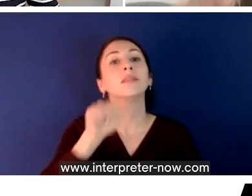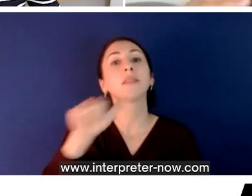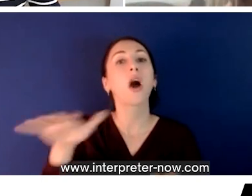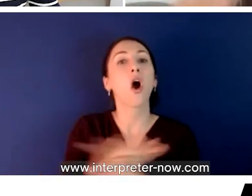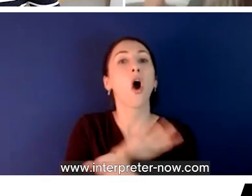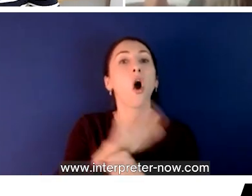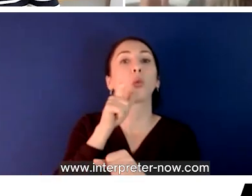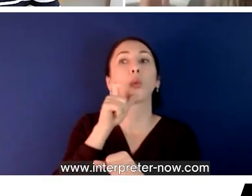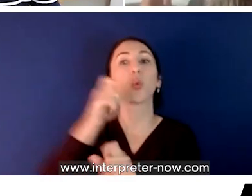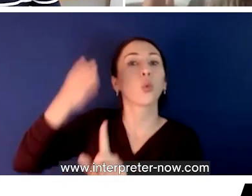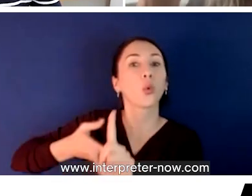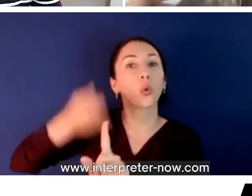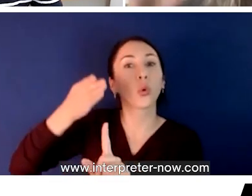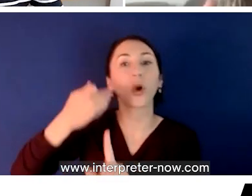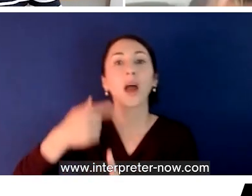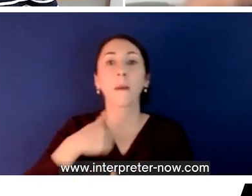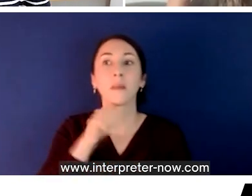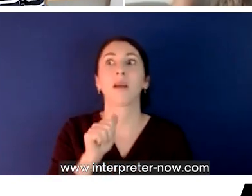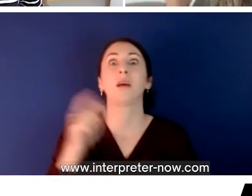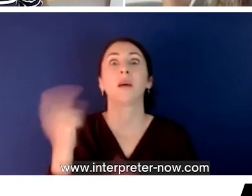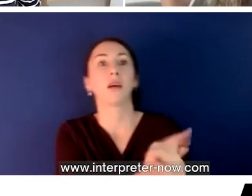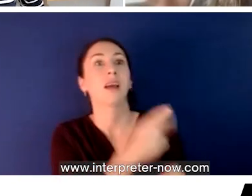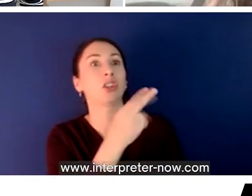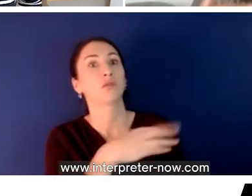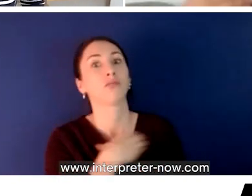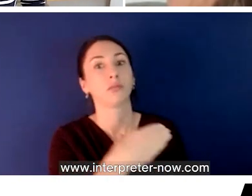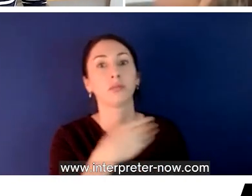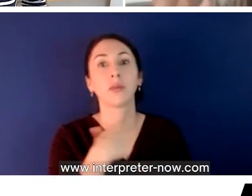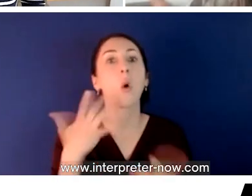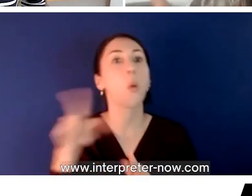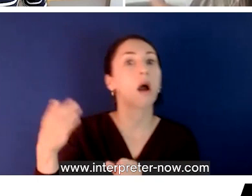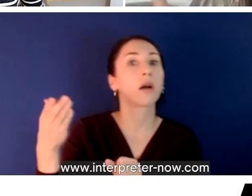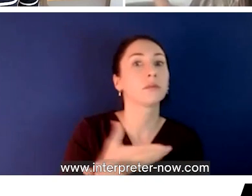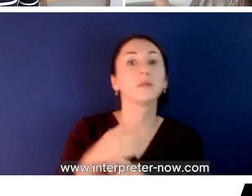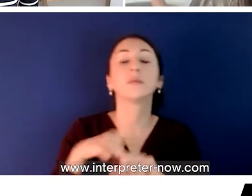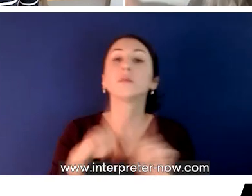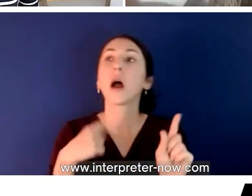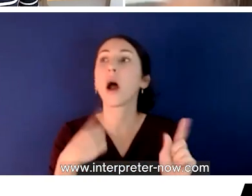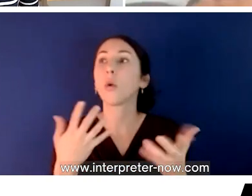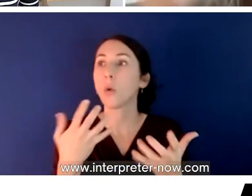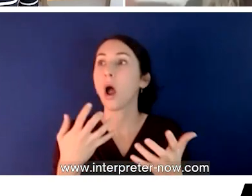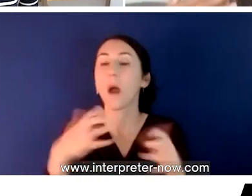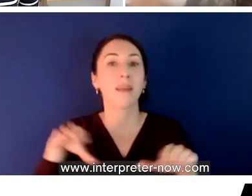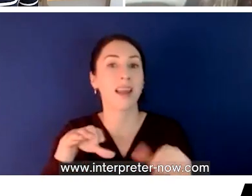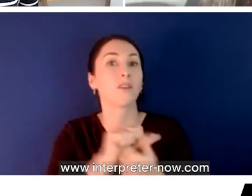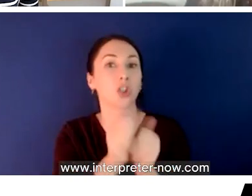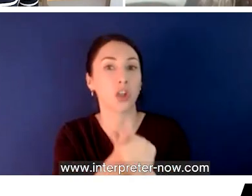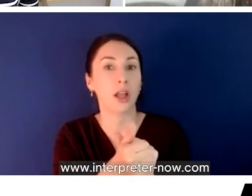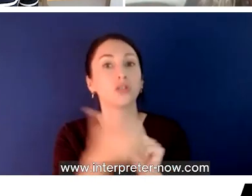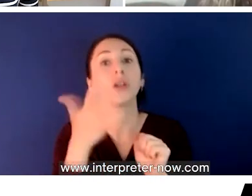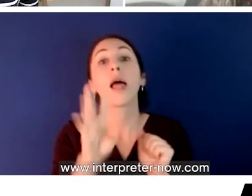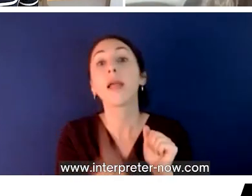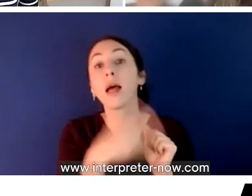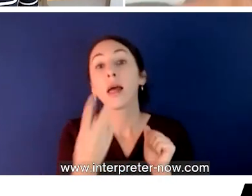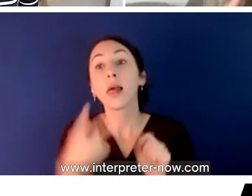are. I'm not going to go to HR for that, right? Because that feels like the nuclear option. I'm not trying to get them fired over it, but I would like the behaviors to